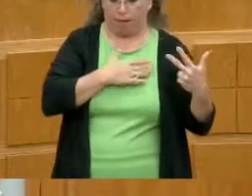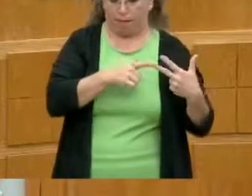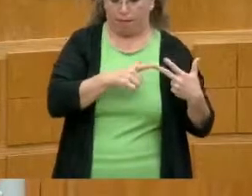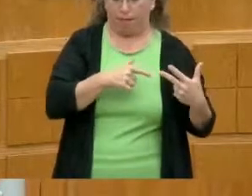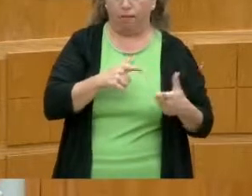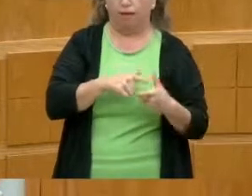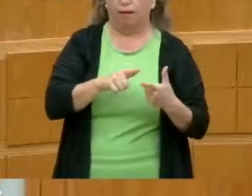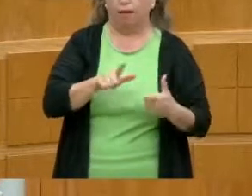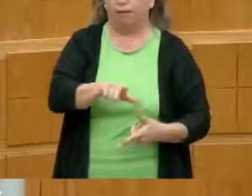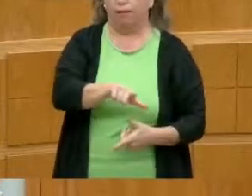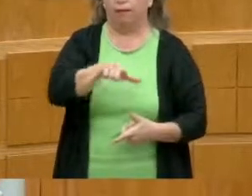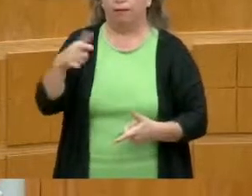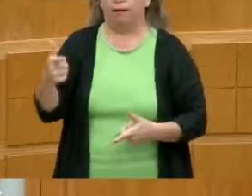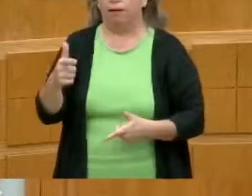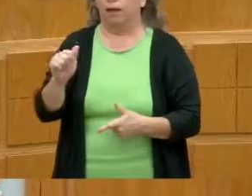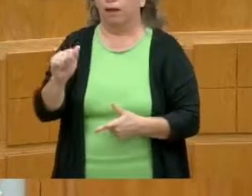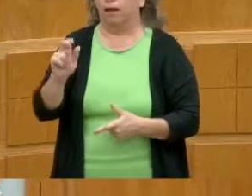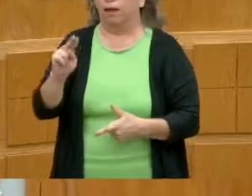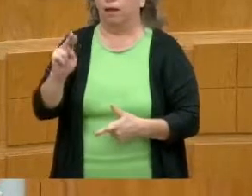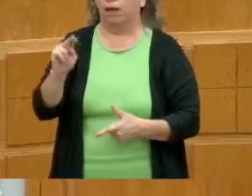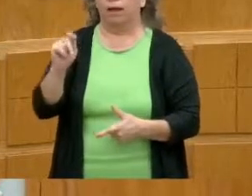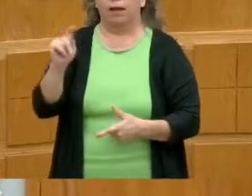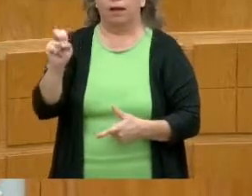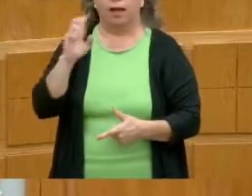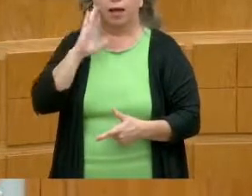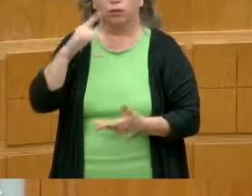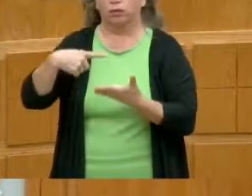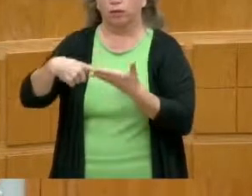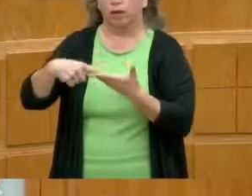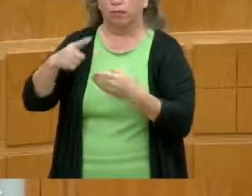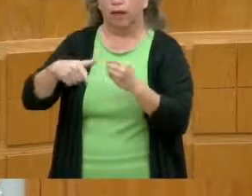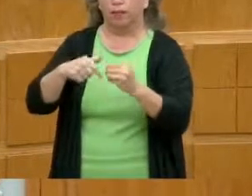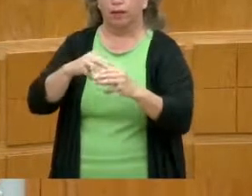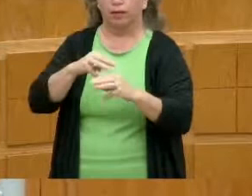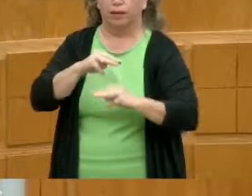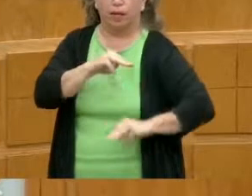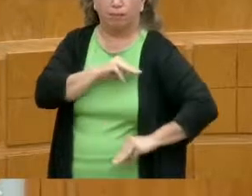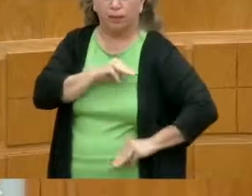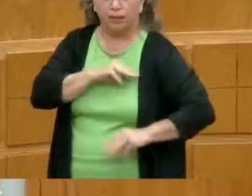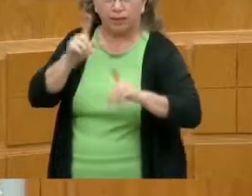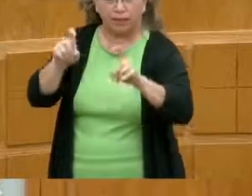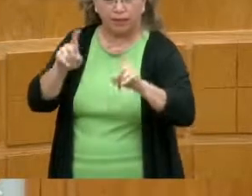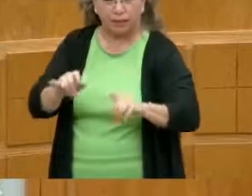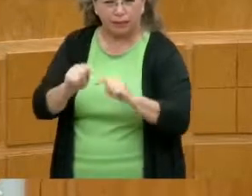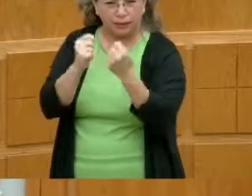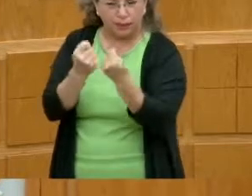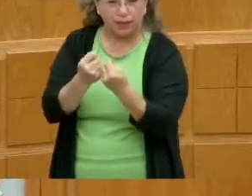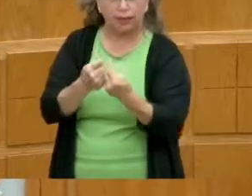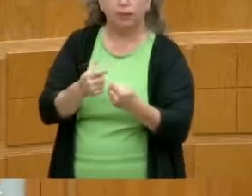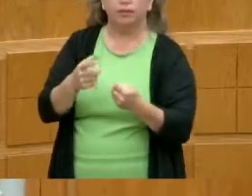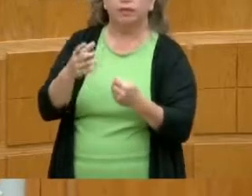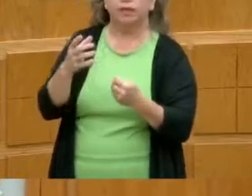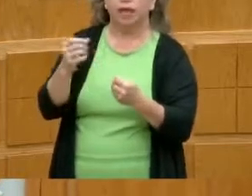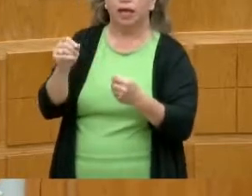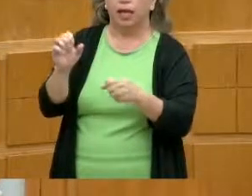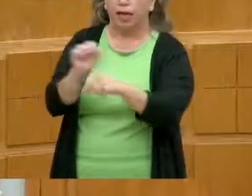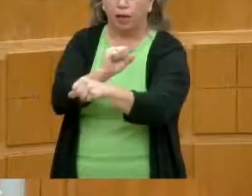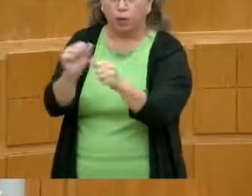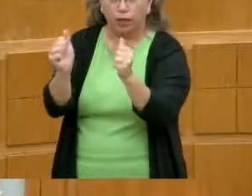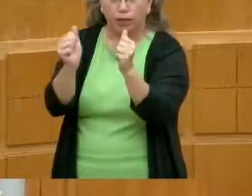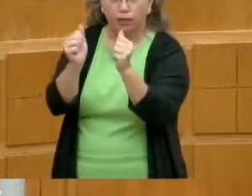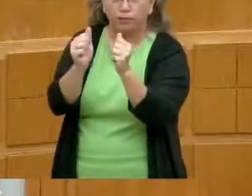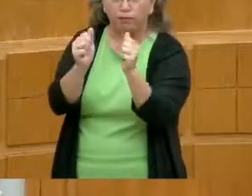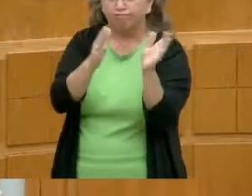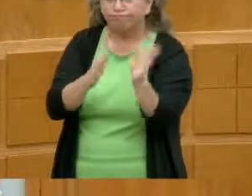going to talk about military testing team, some of their results. She'll talk about working with nursing homes to make sure each has